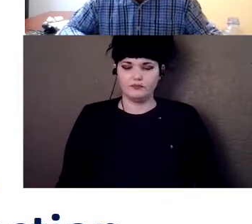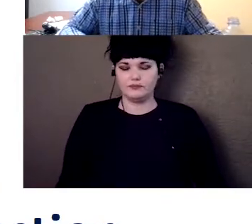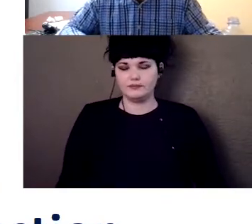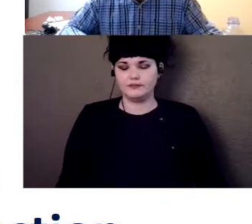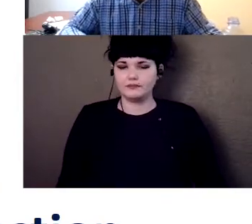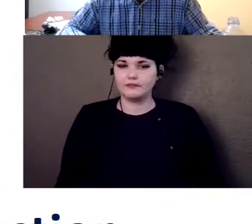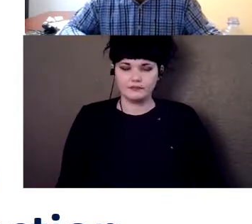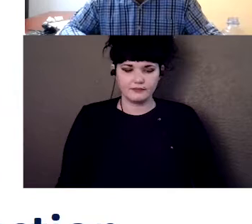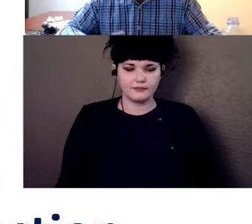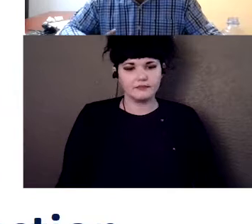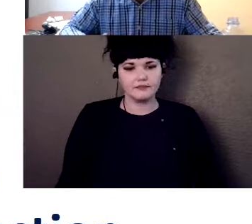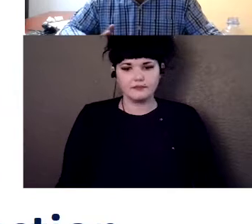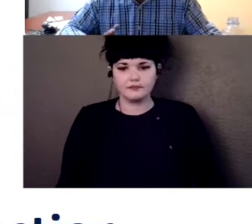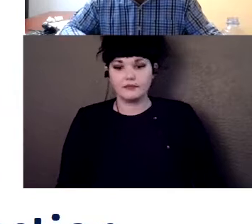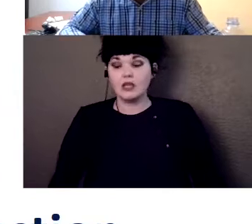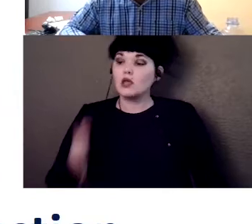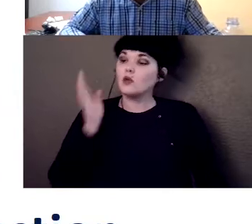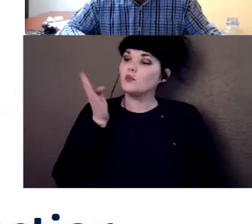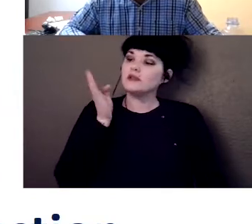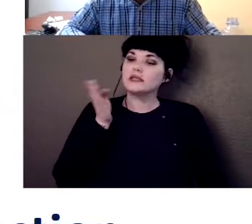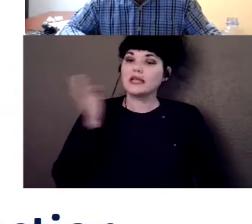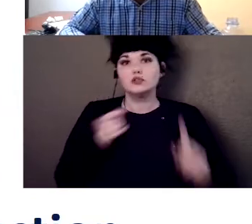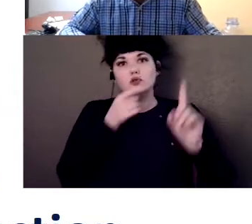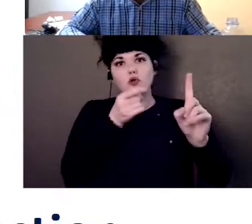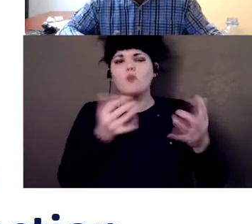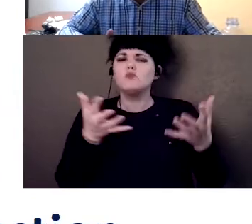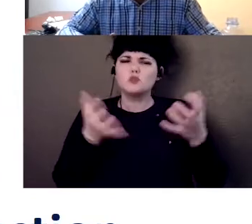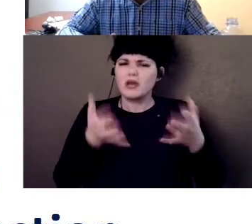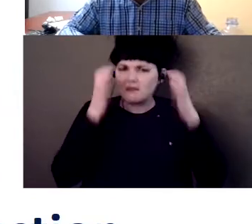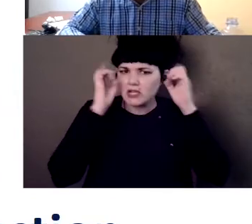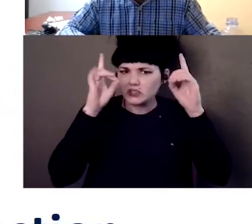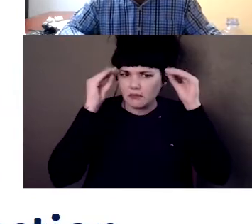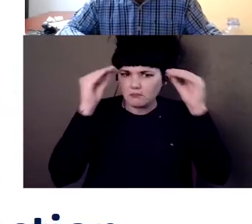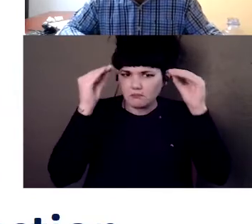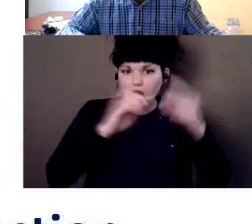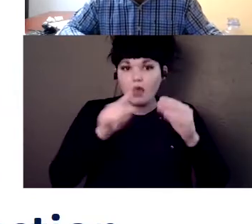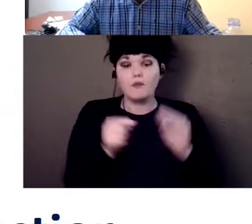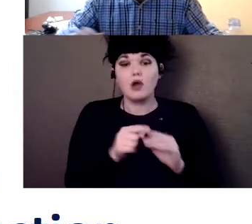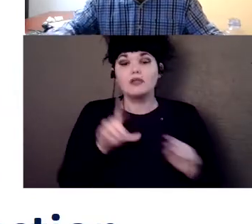you some information about Disability Rights New York and the services that we provide.